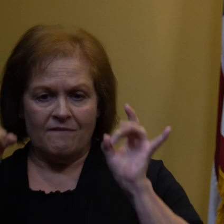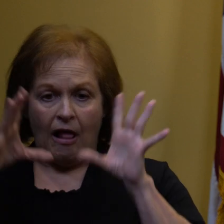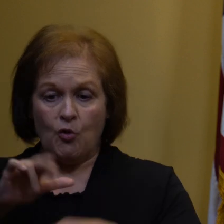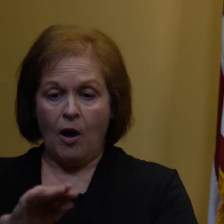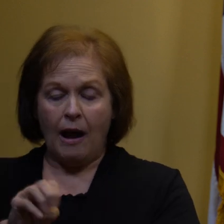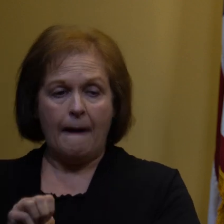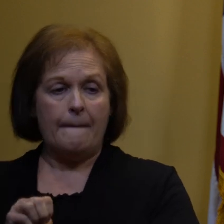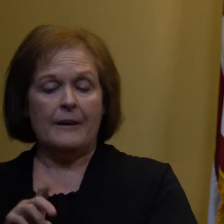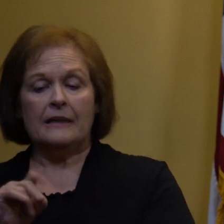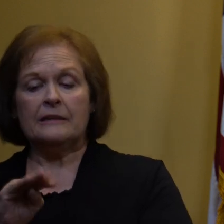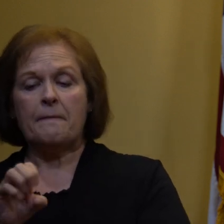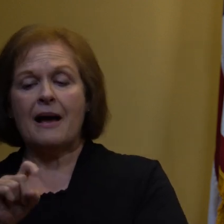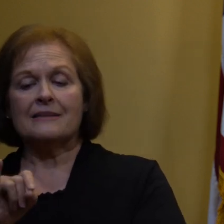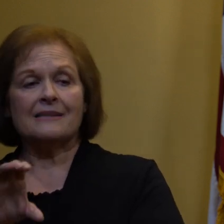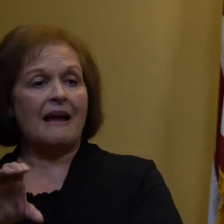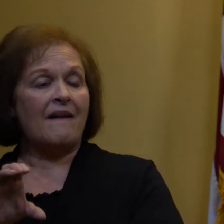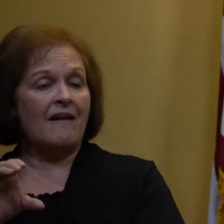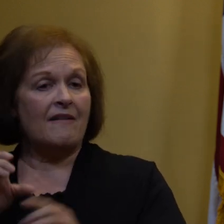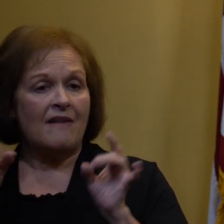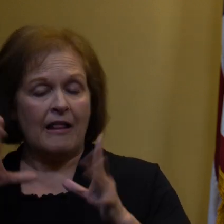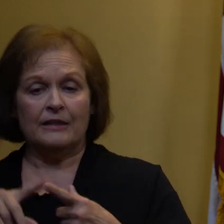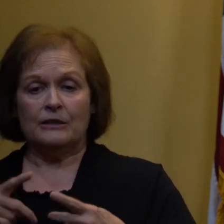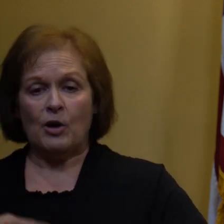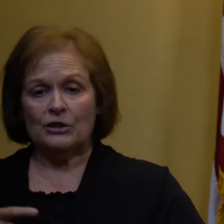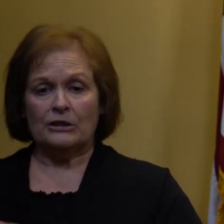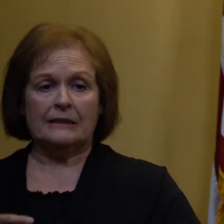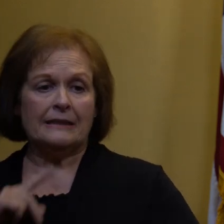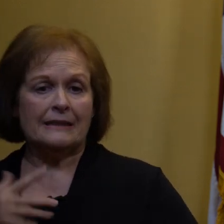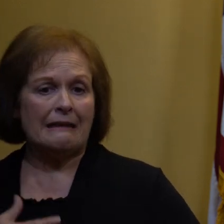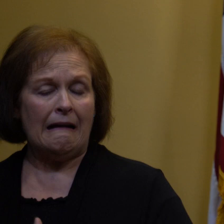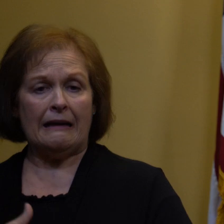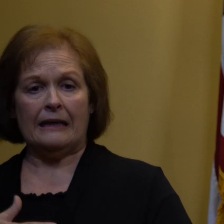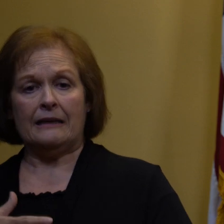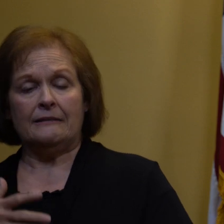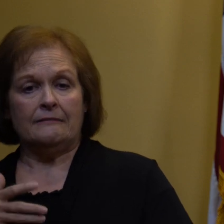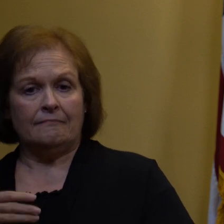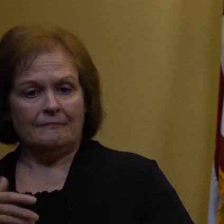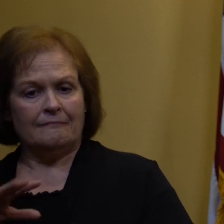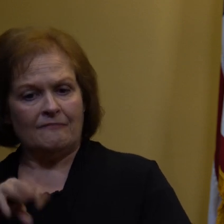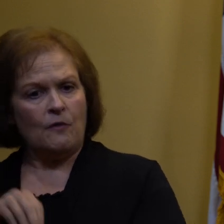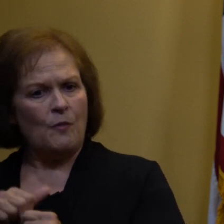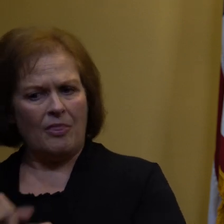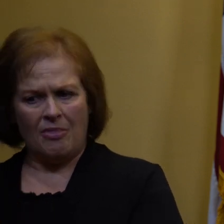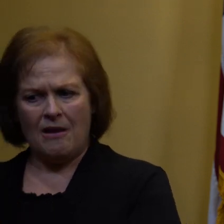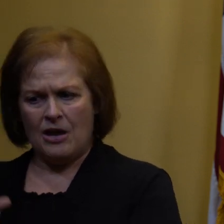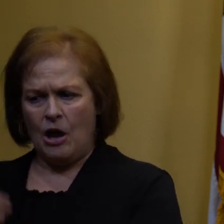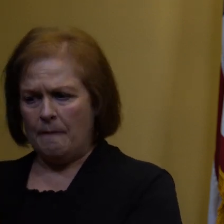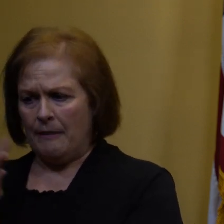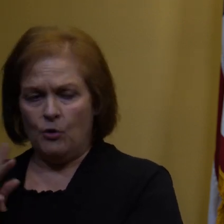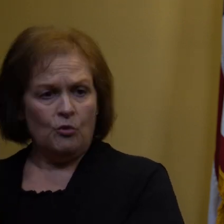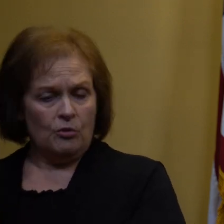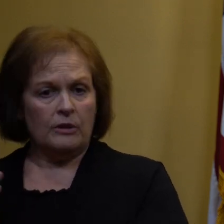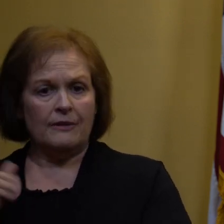crime, domestic violence, depression, anxiety relative to our young people in this community as well. So it's no